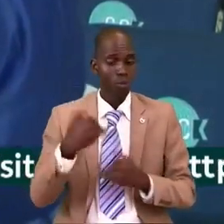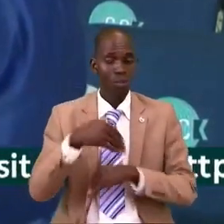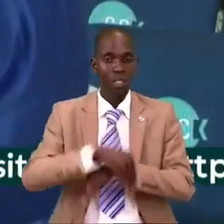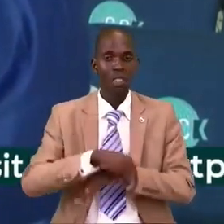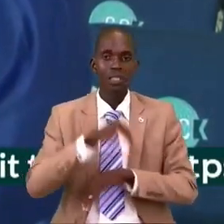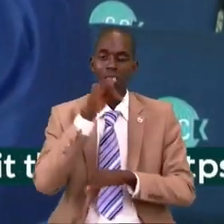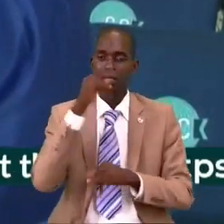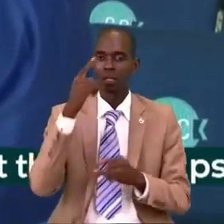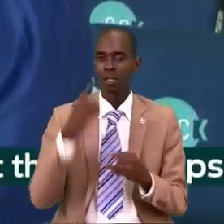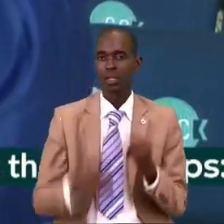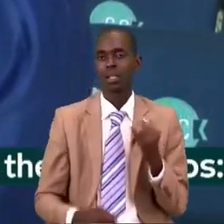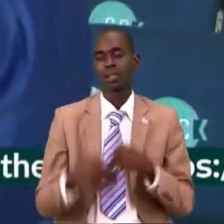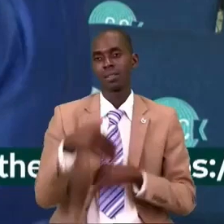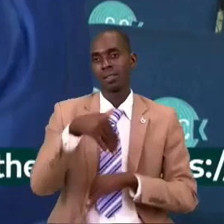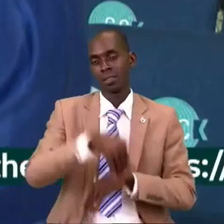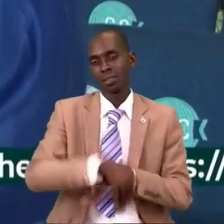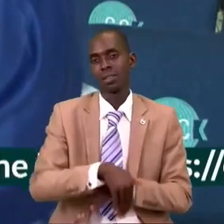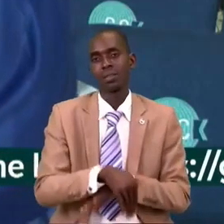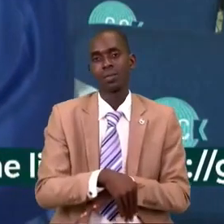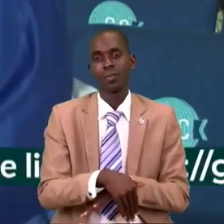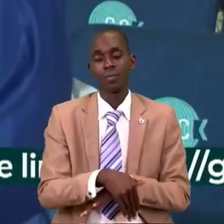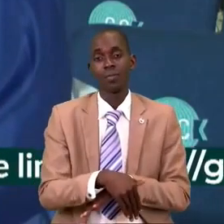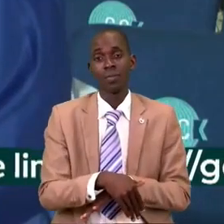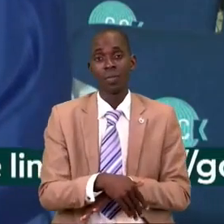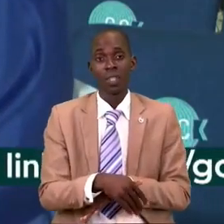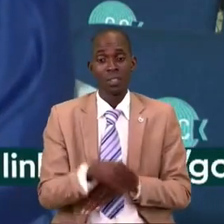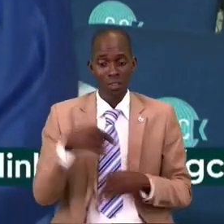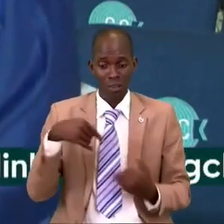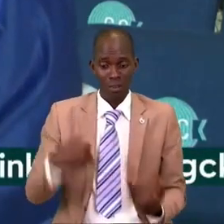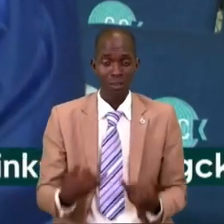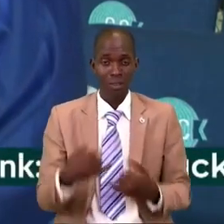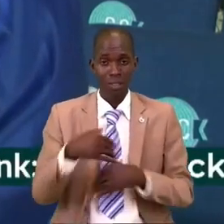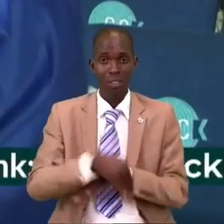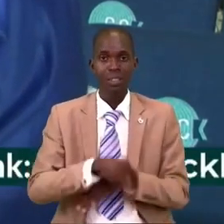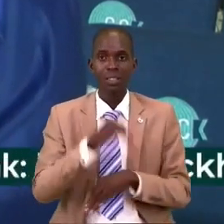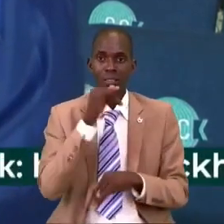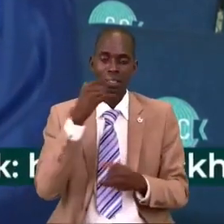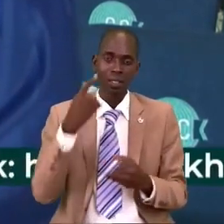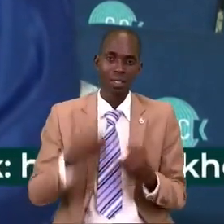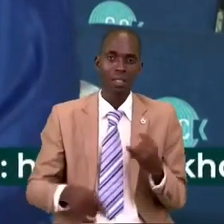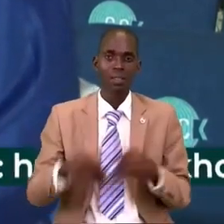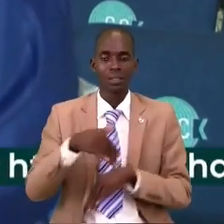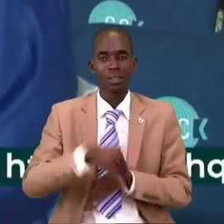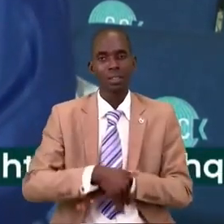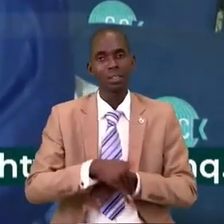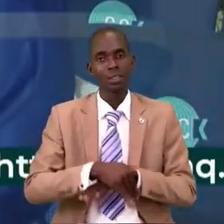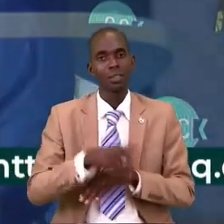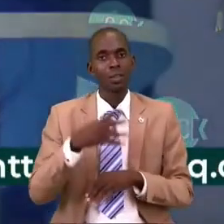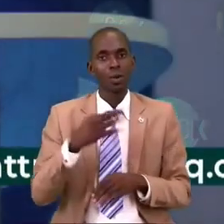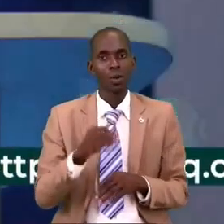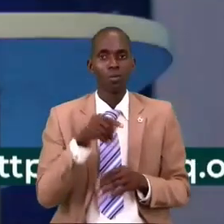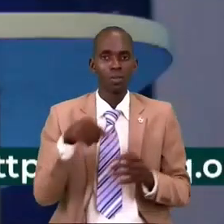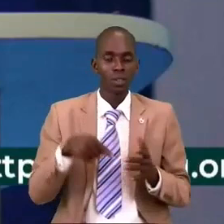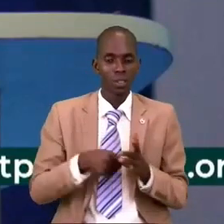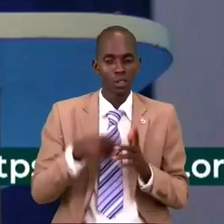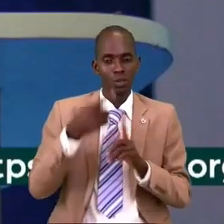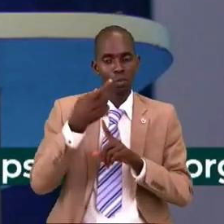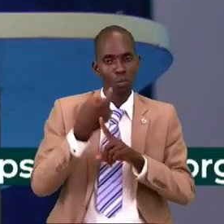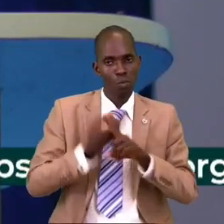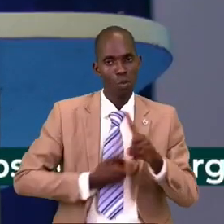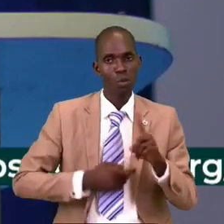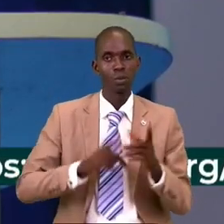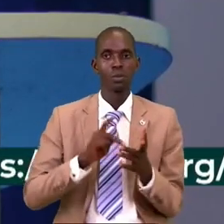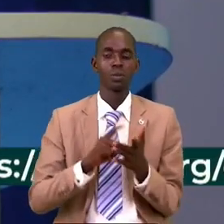pray and tell the Lord, I am ready to experience your all-round mercy in my